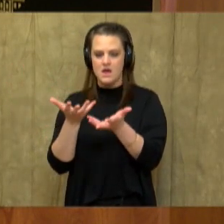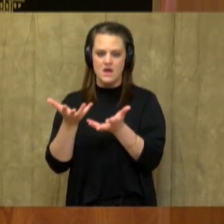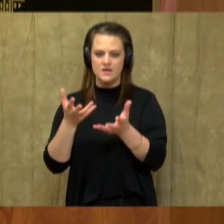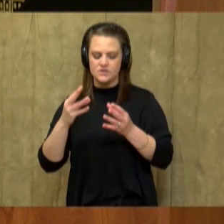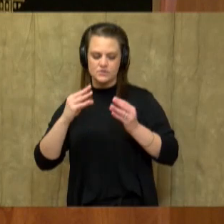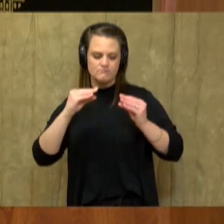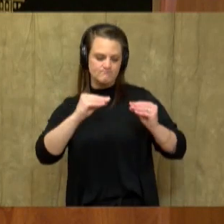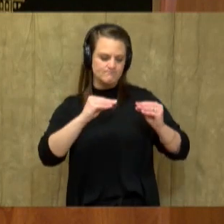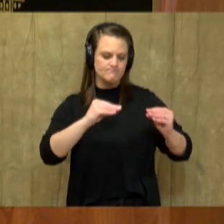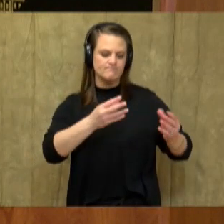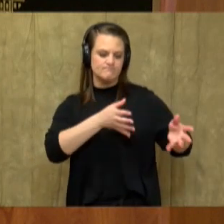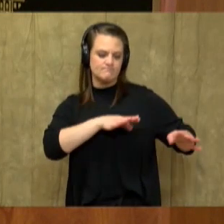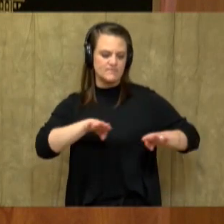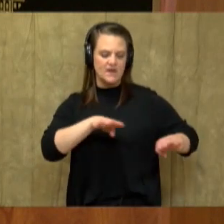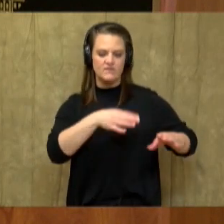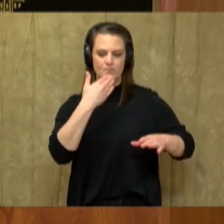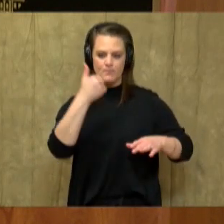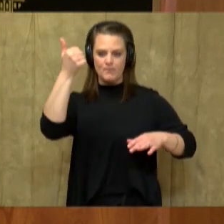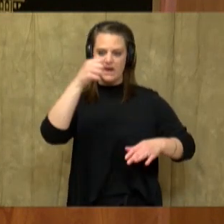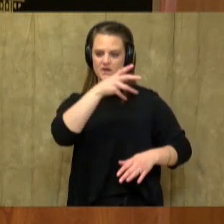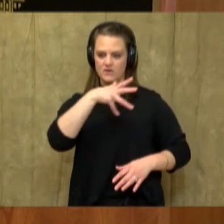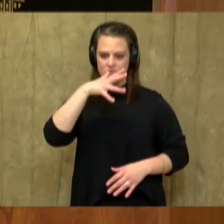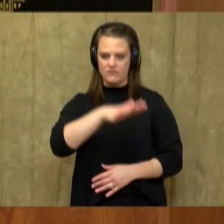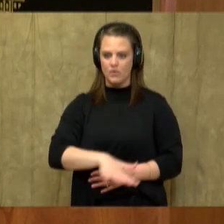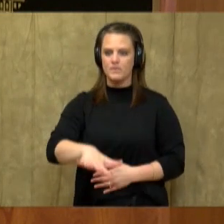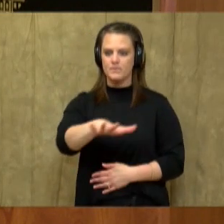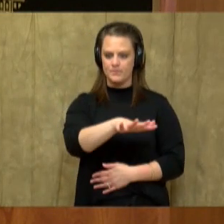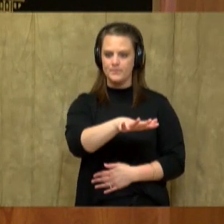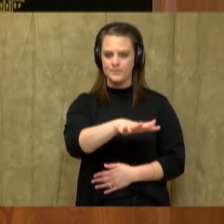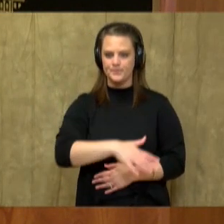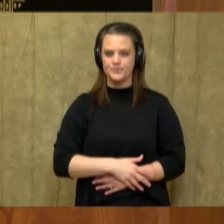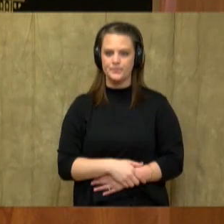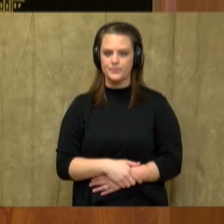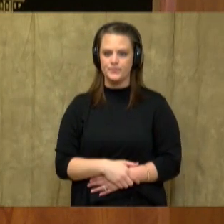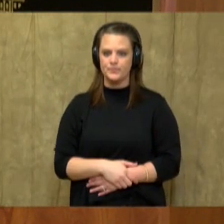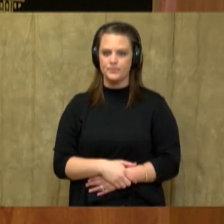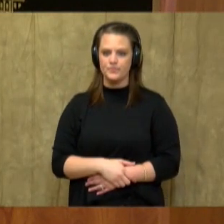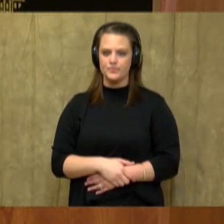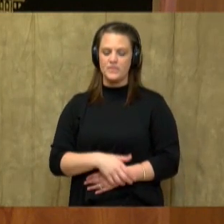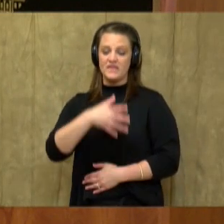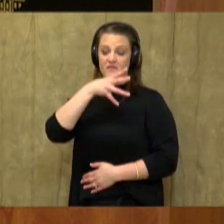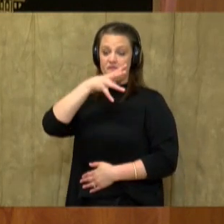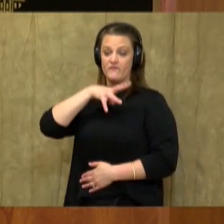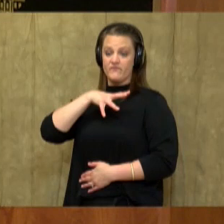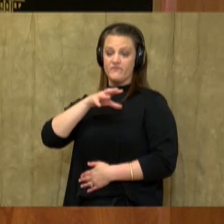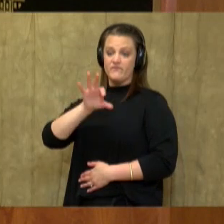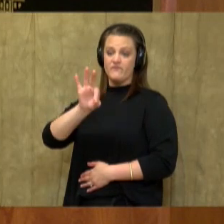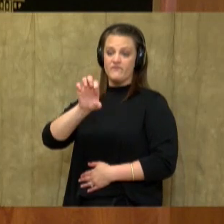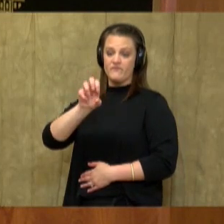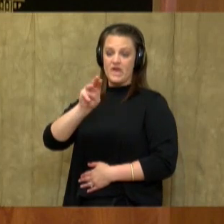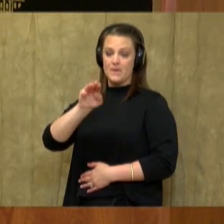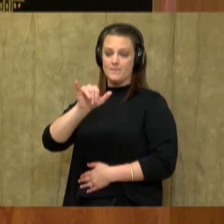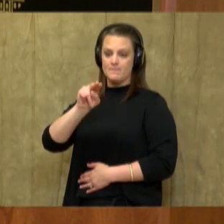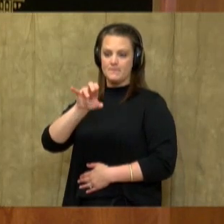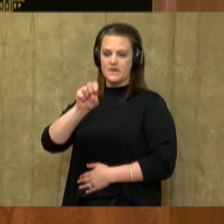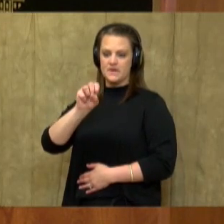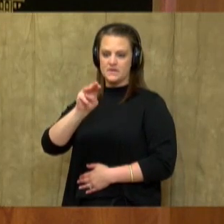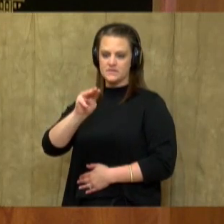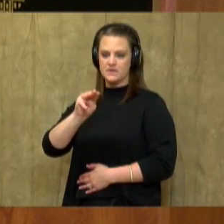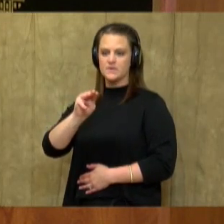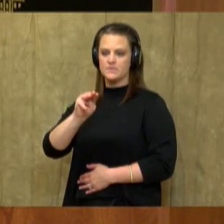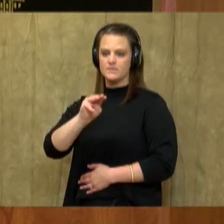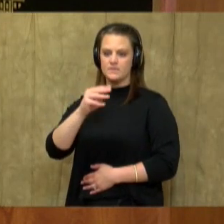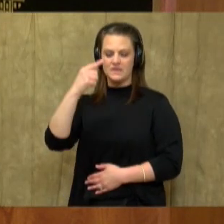their employees better. Also, you had the feminist movement, which is pushing, feminism is the belief that women should have